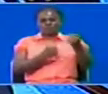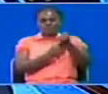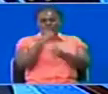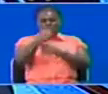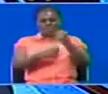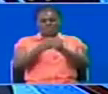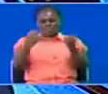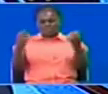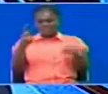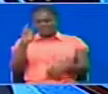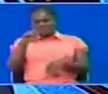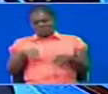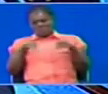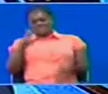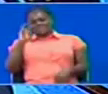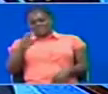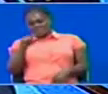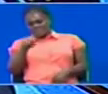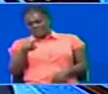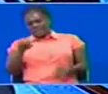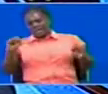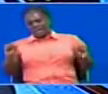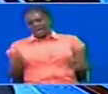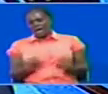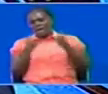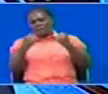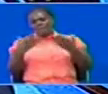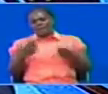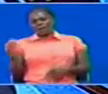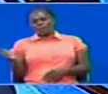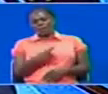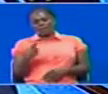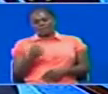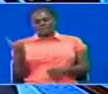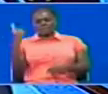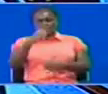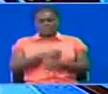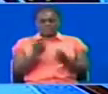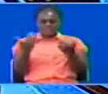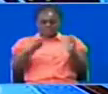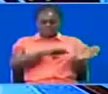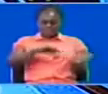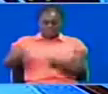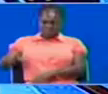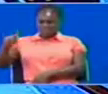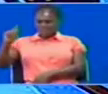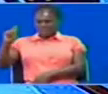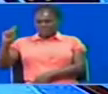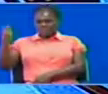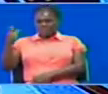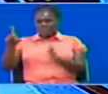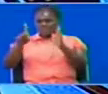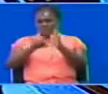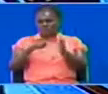years. Let's see how that will turn out in the coming months and days. Well, the Kenya law stipulates